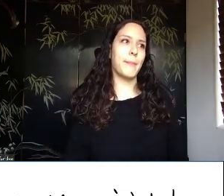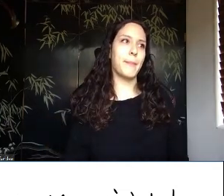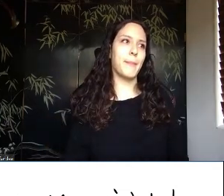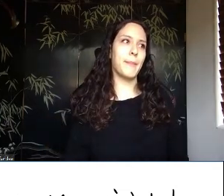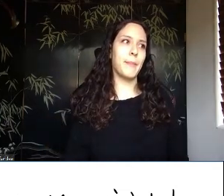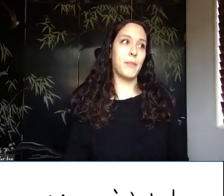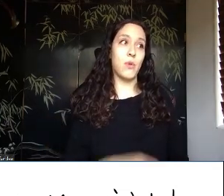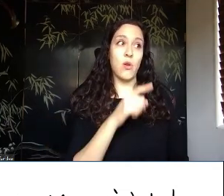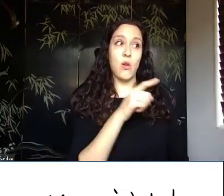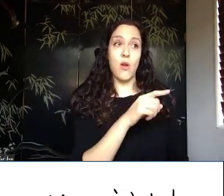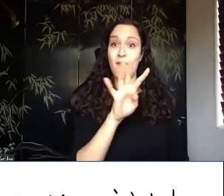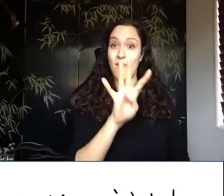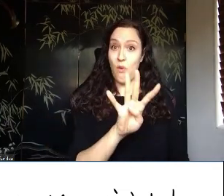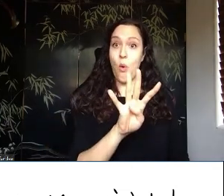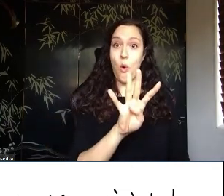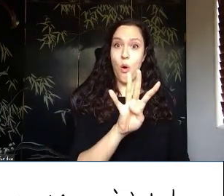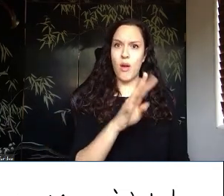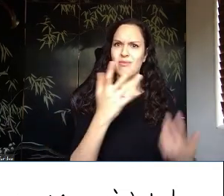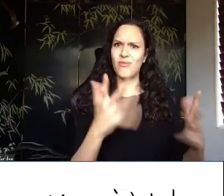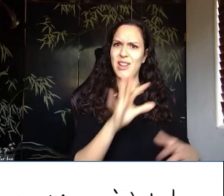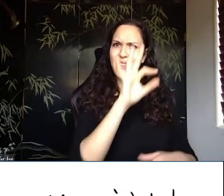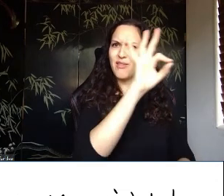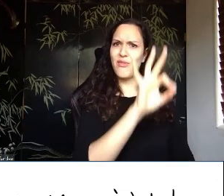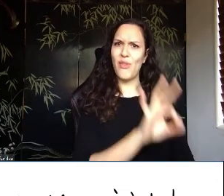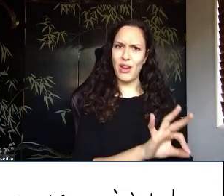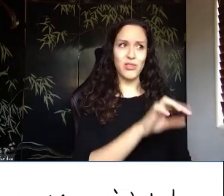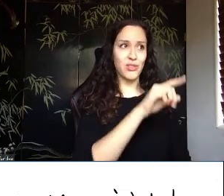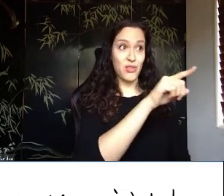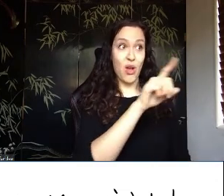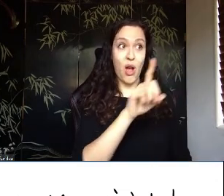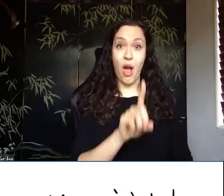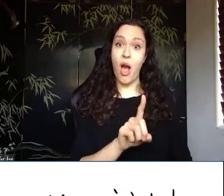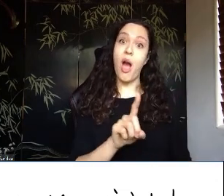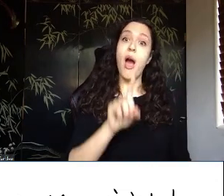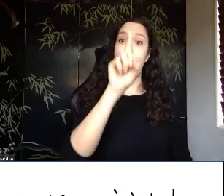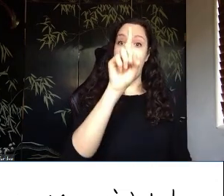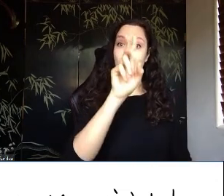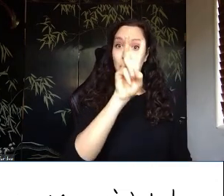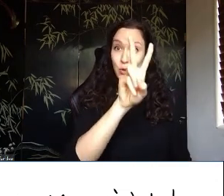fraction. So up 2, over to the right,